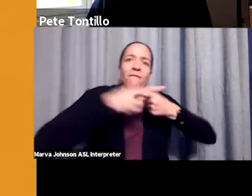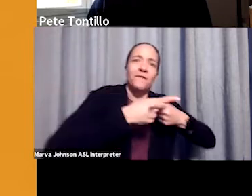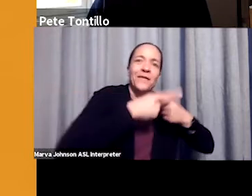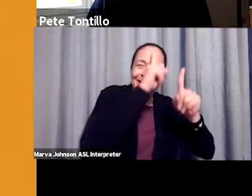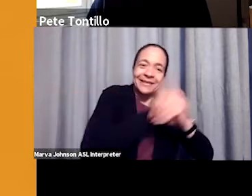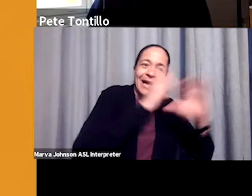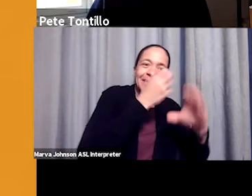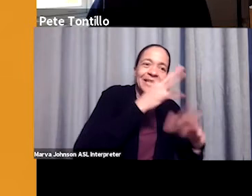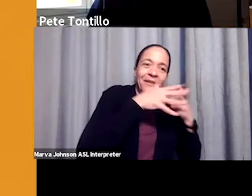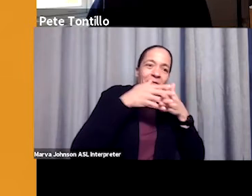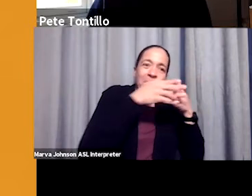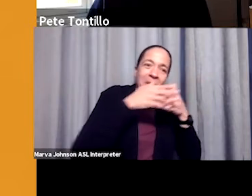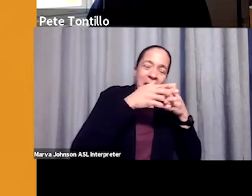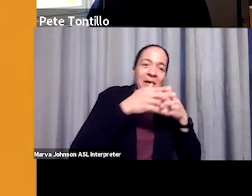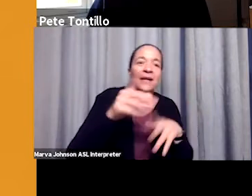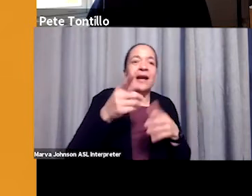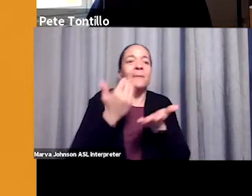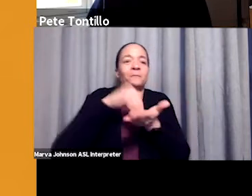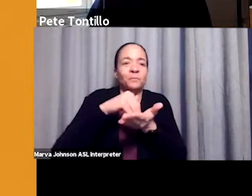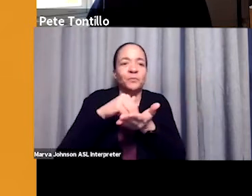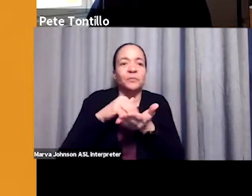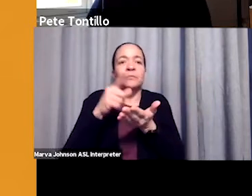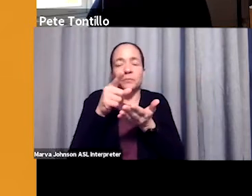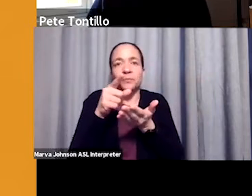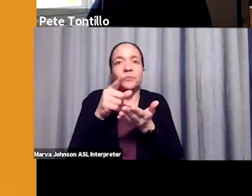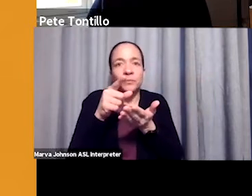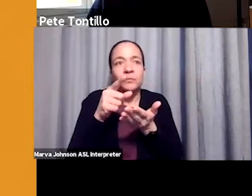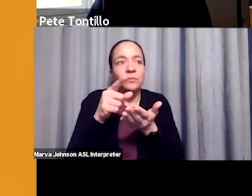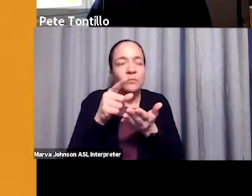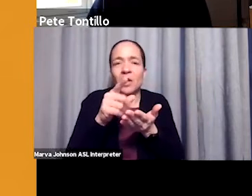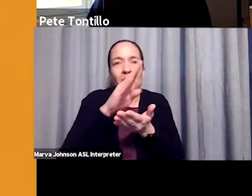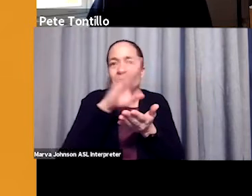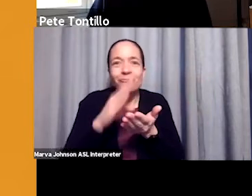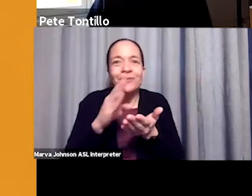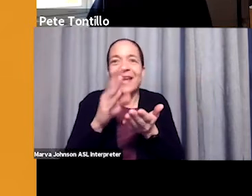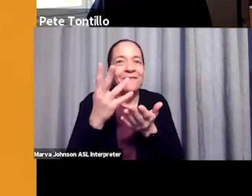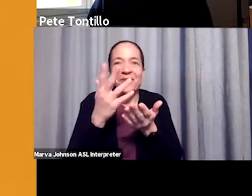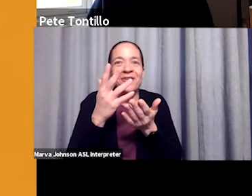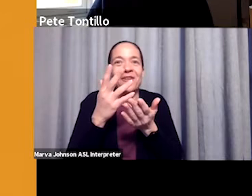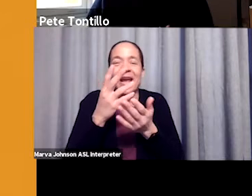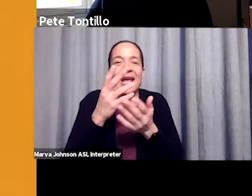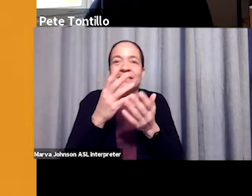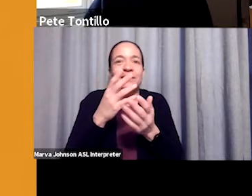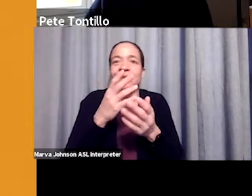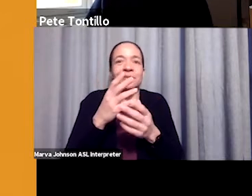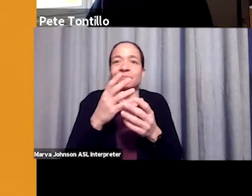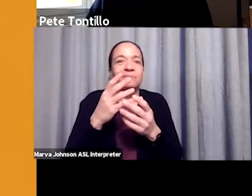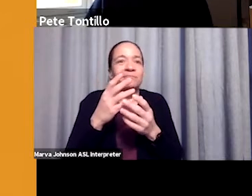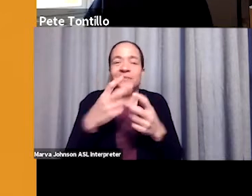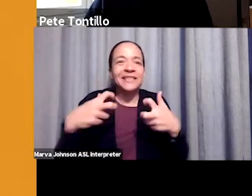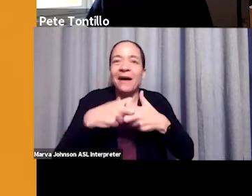going to talk someone out of a meaningful meta-narrative like this. It's too ingrained. So this project has been all